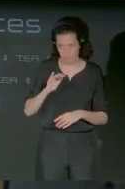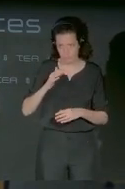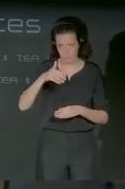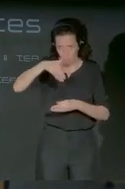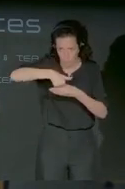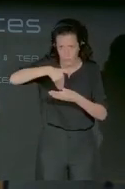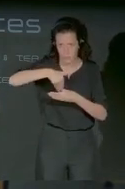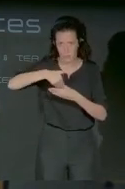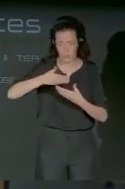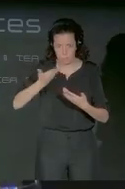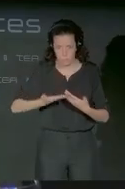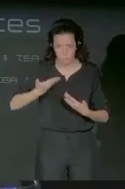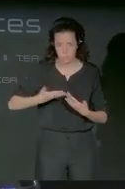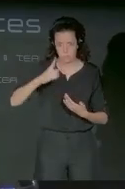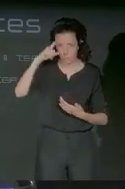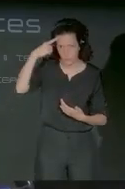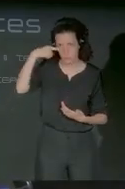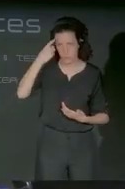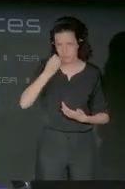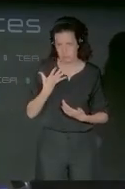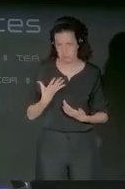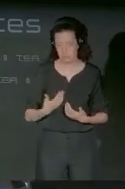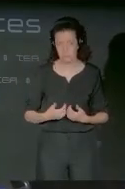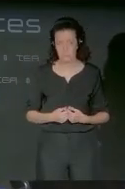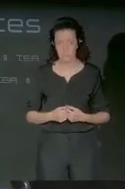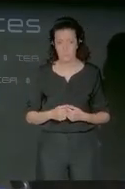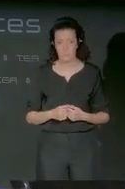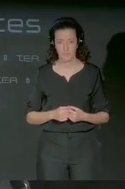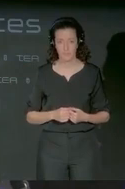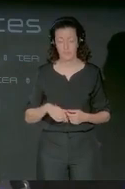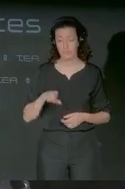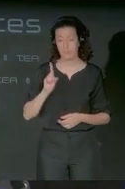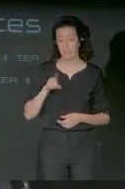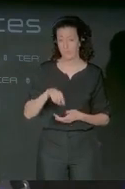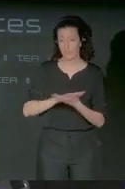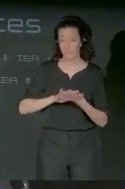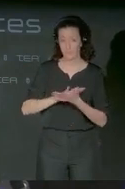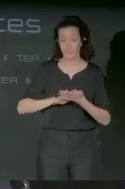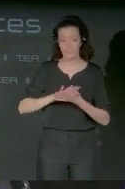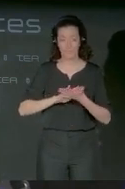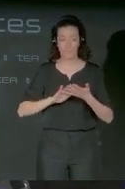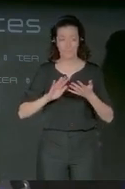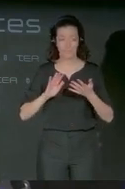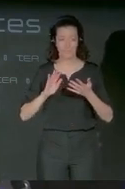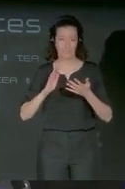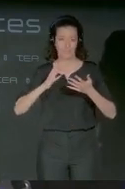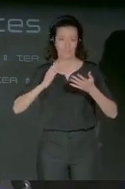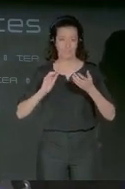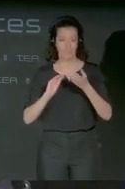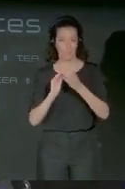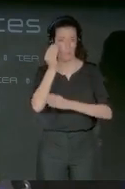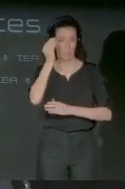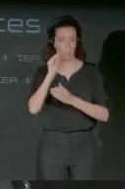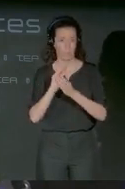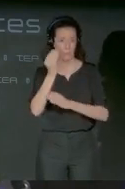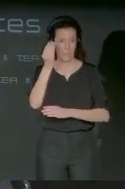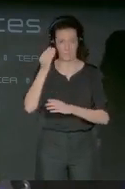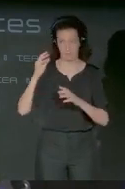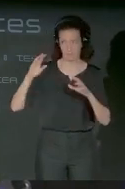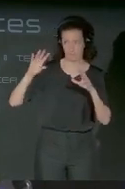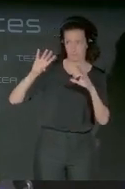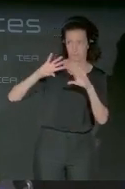the bigger global productions, the AAA games. Some of them are, of course, coming from Europe, like CD Projekt, Witcher series,